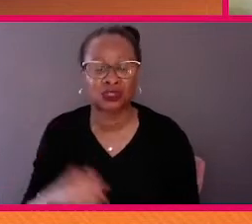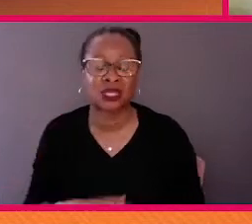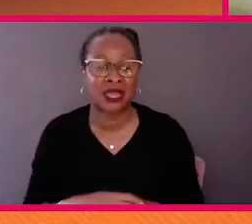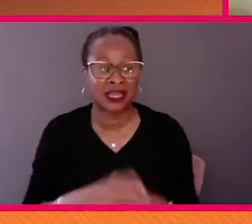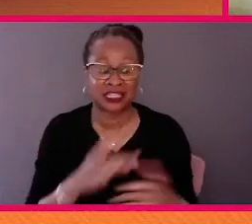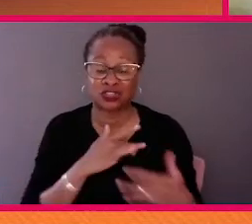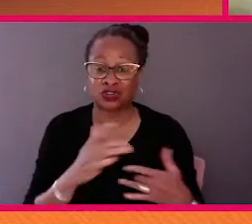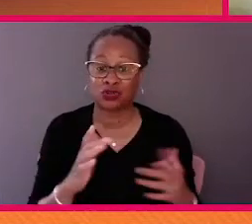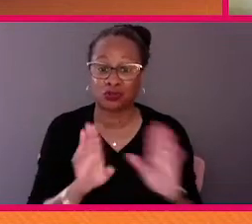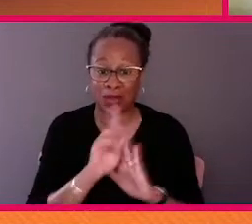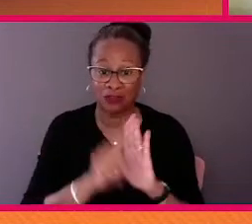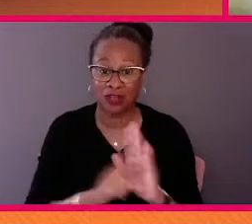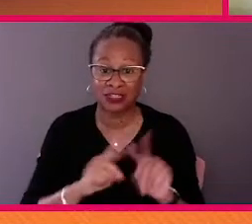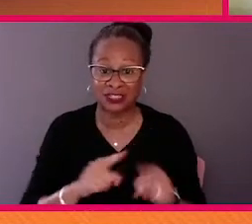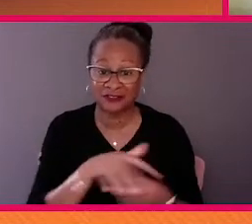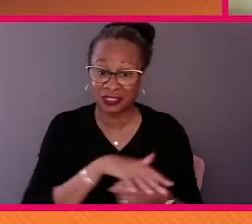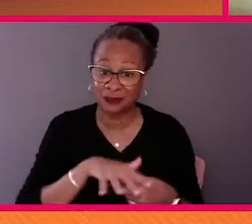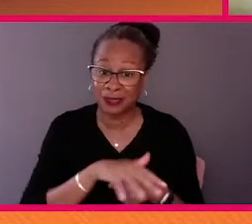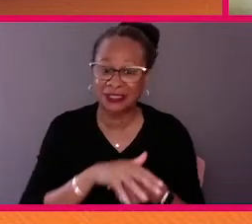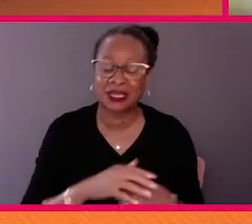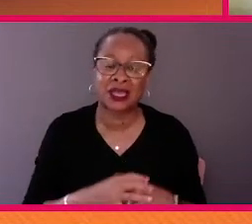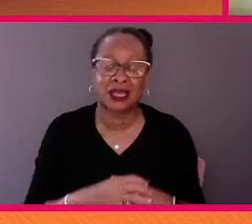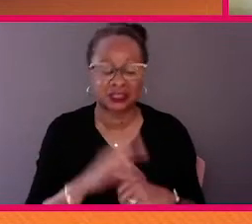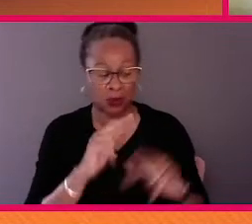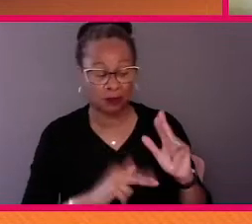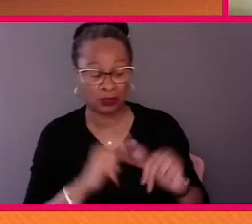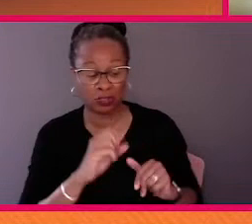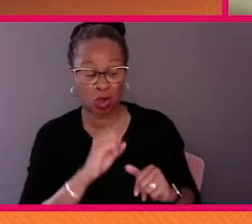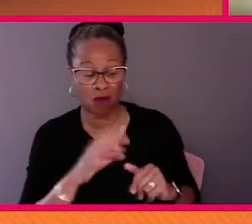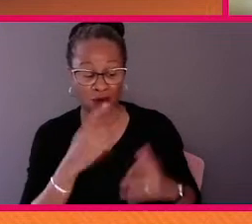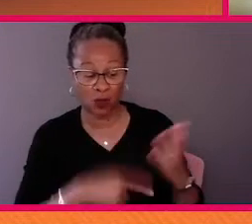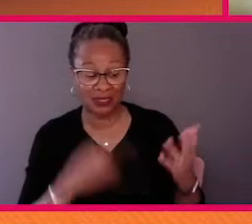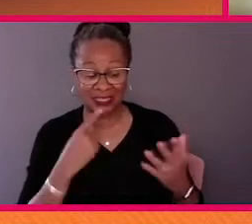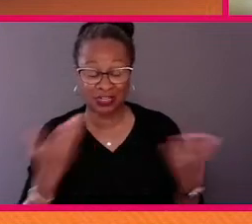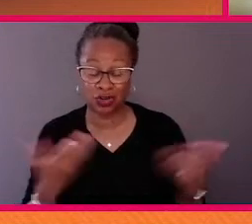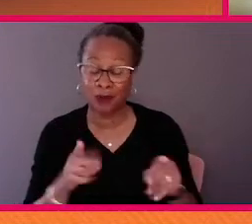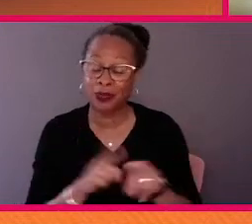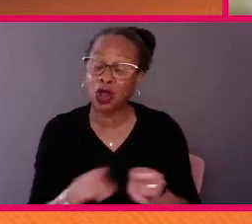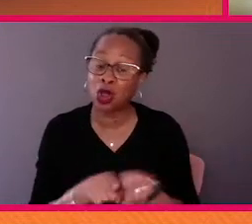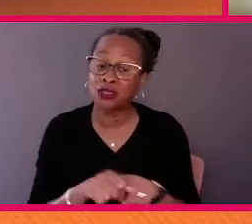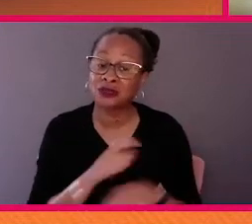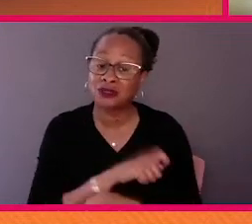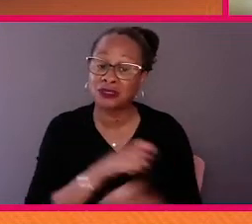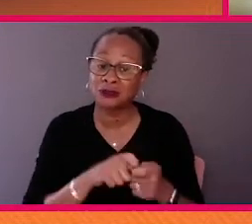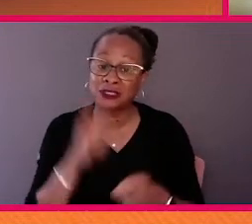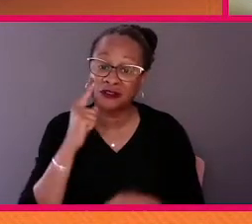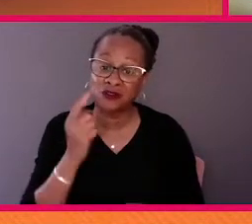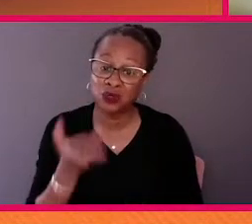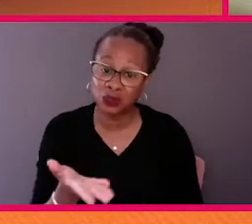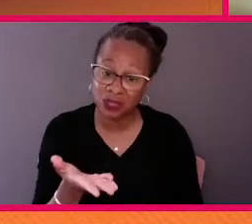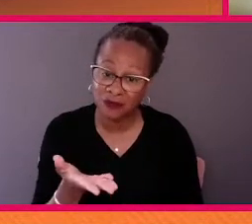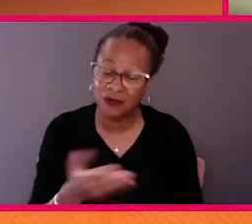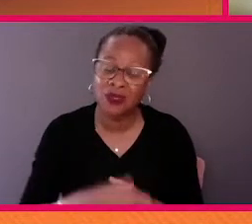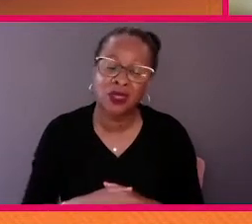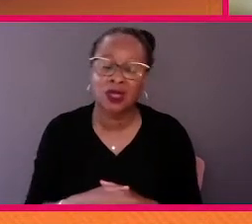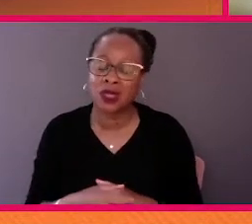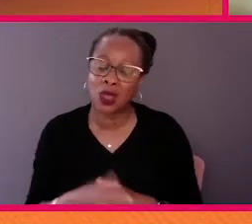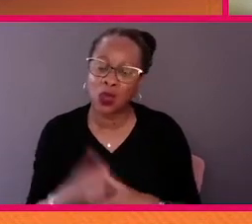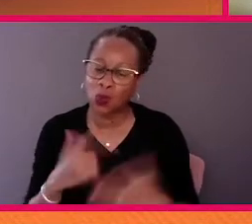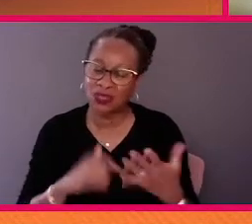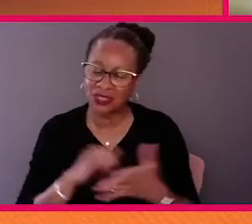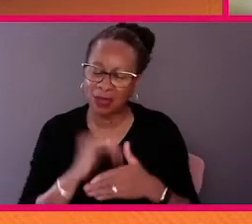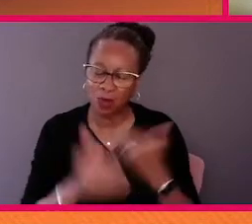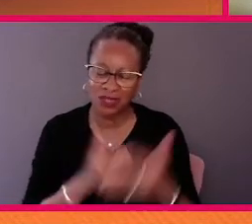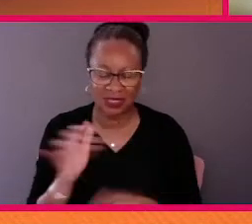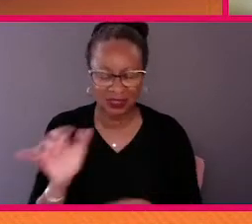So building off of, you know, what has been said here, but also specifically for you, what was that process and what has